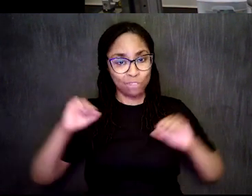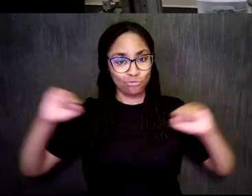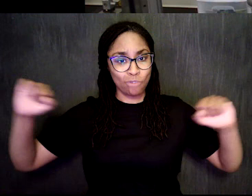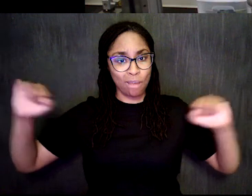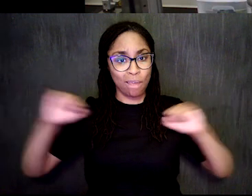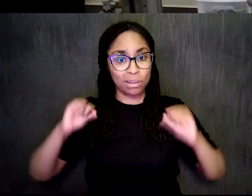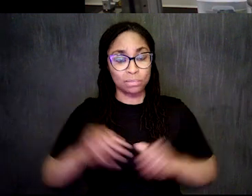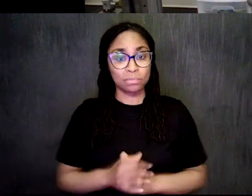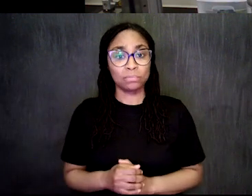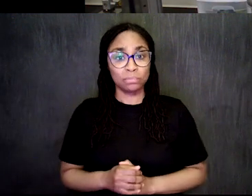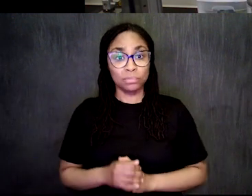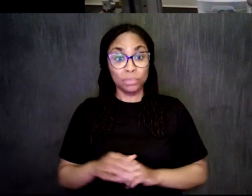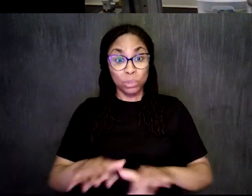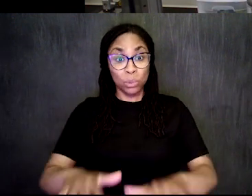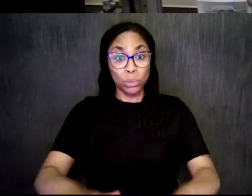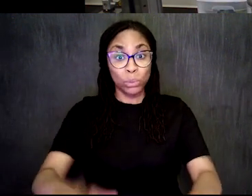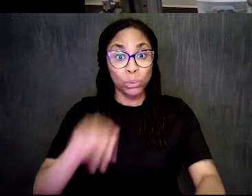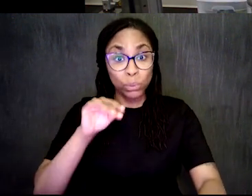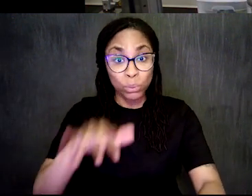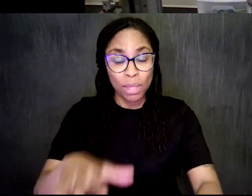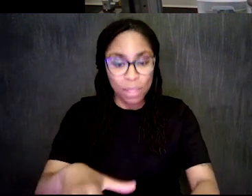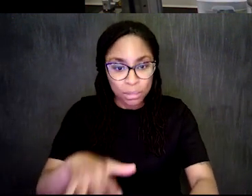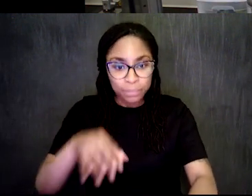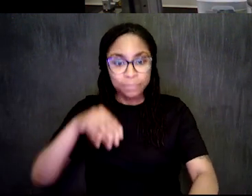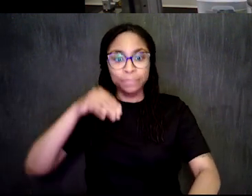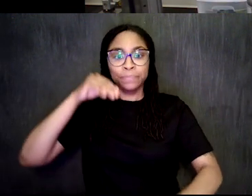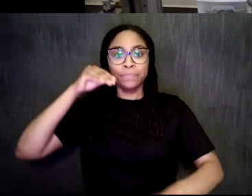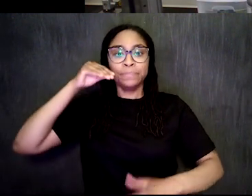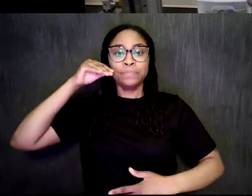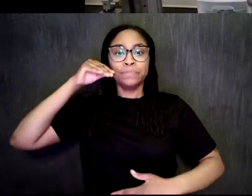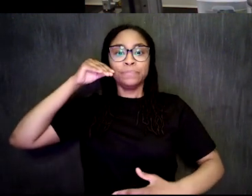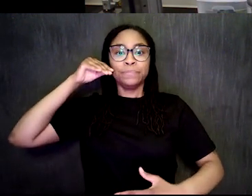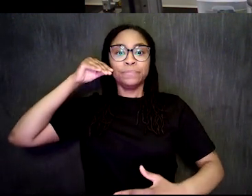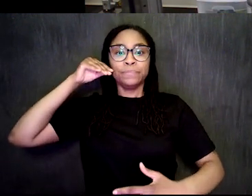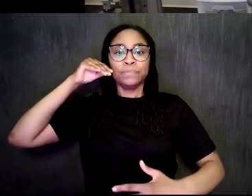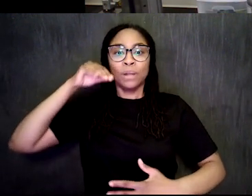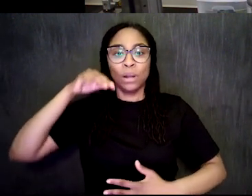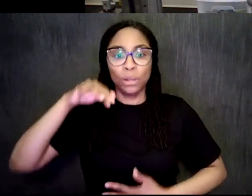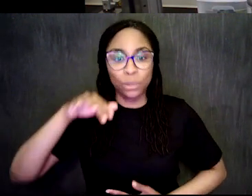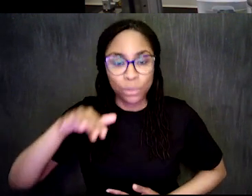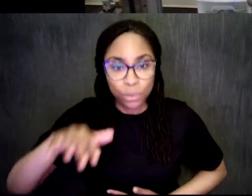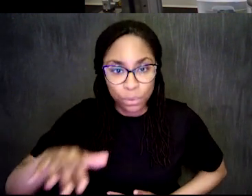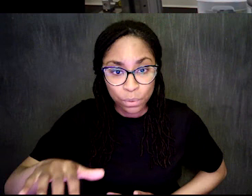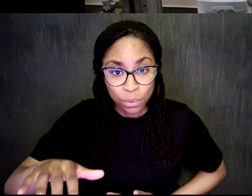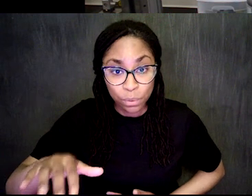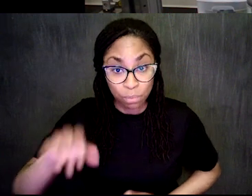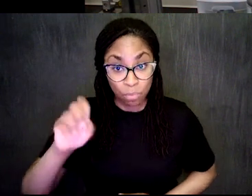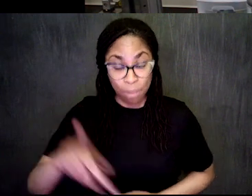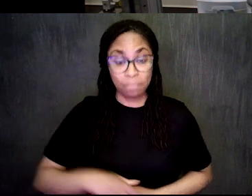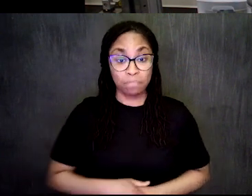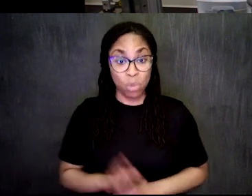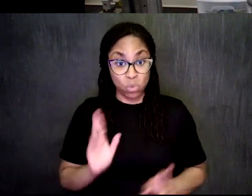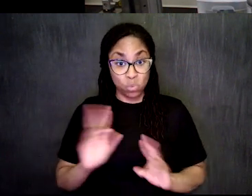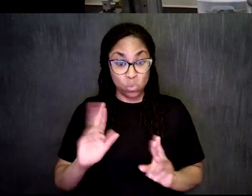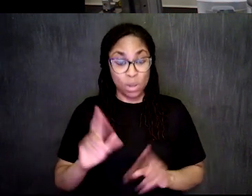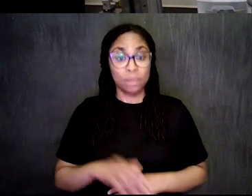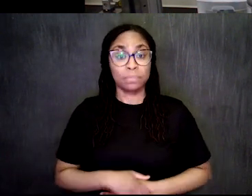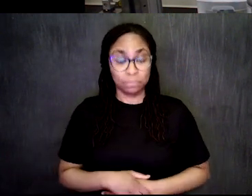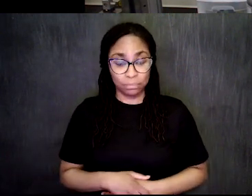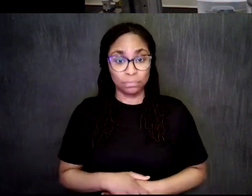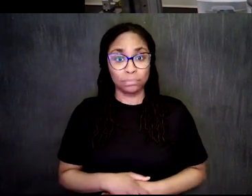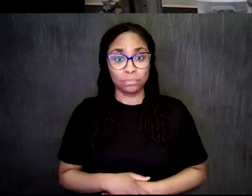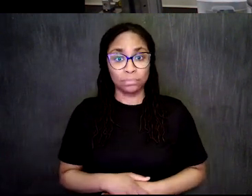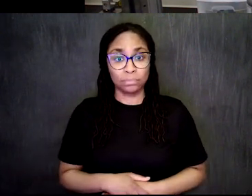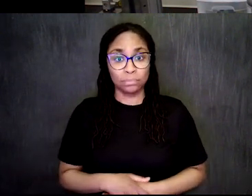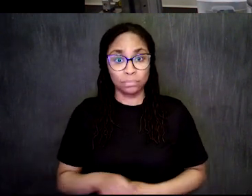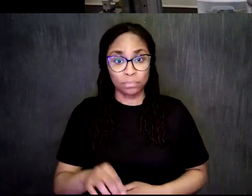breathing with the stretching. So we're gonna exhale when we stretch and reach, and then we're gonna inhale when we come back up to the tall posture position. All